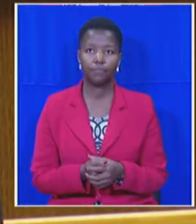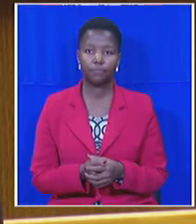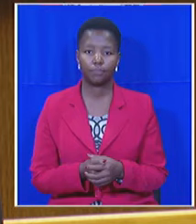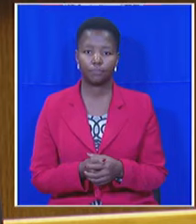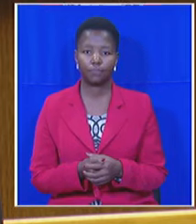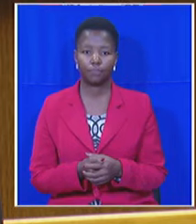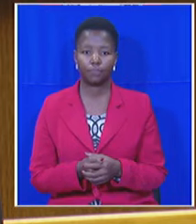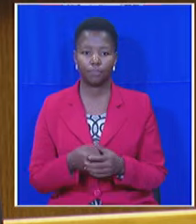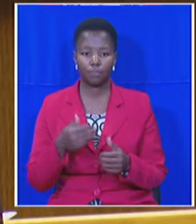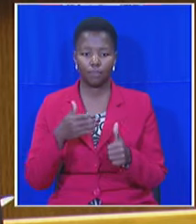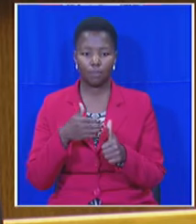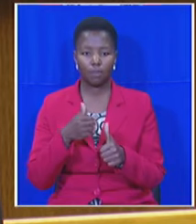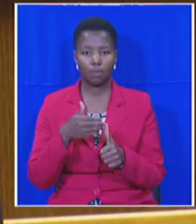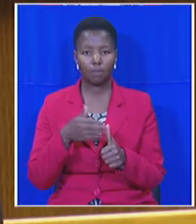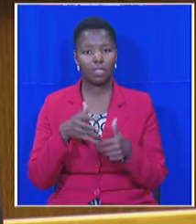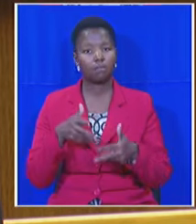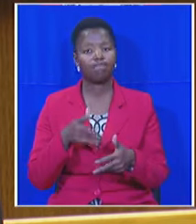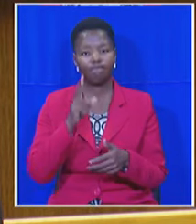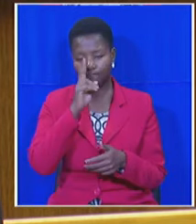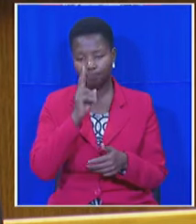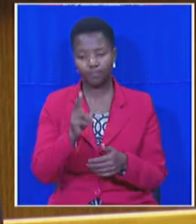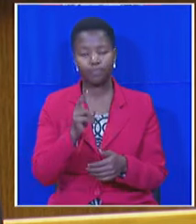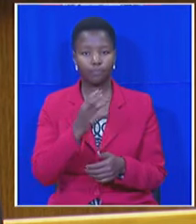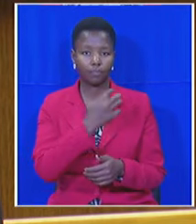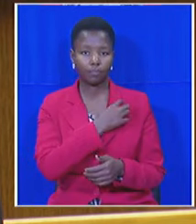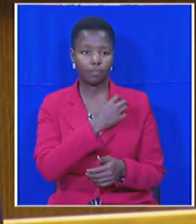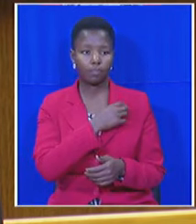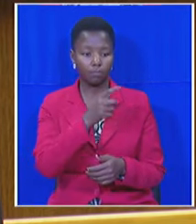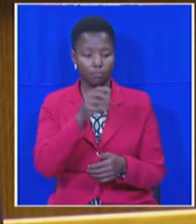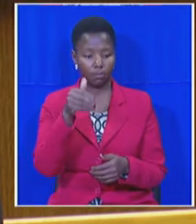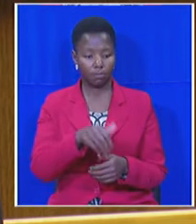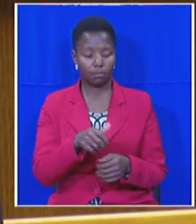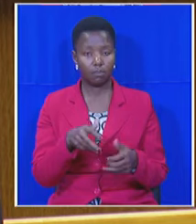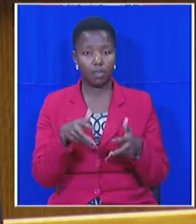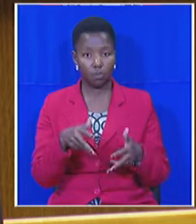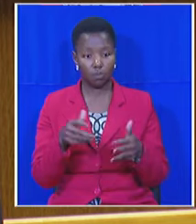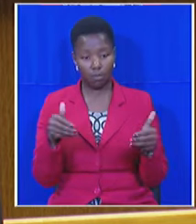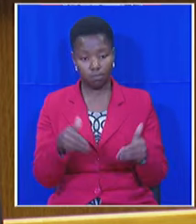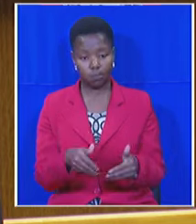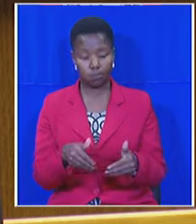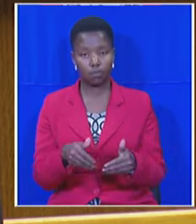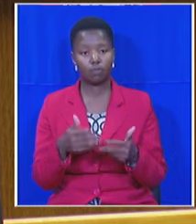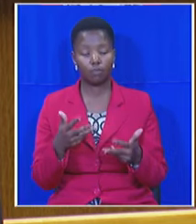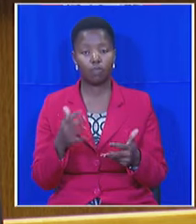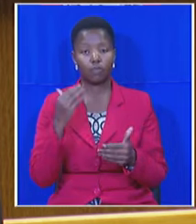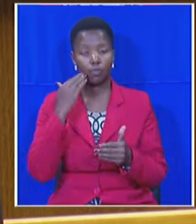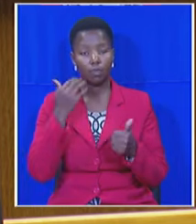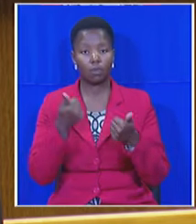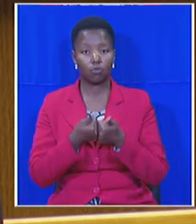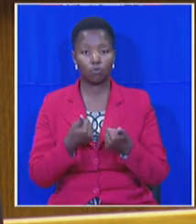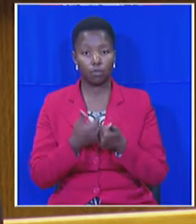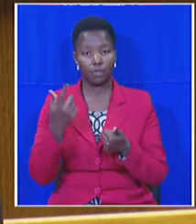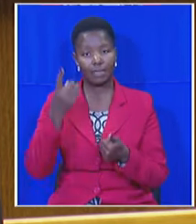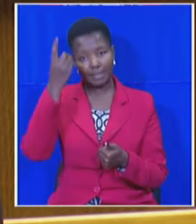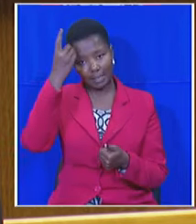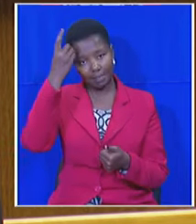Let me start off by saying, Honorable Minister, you are present today. There is a challenge in Iteguini, that is Durban,